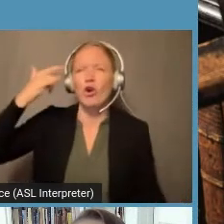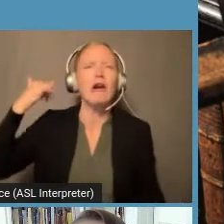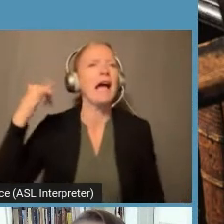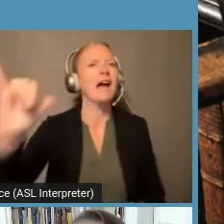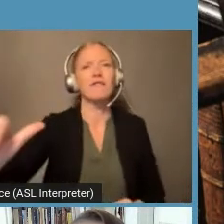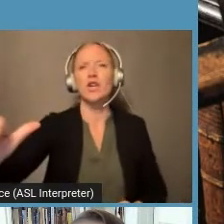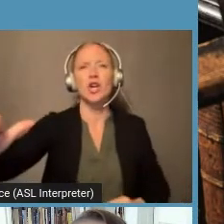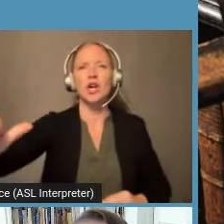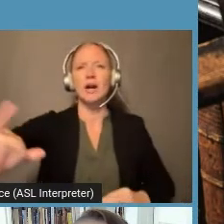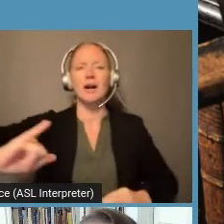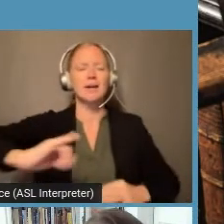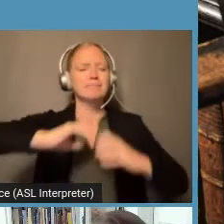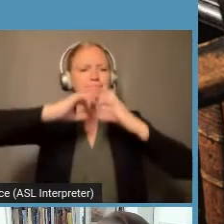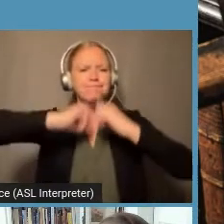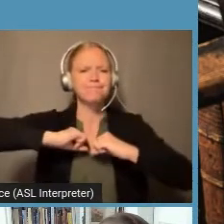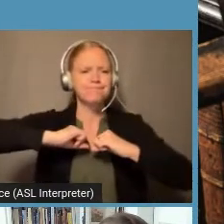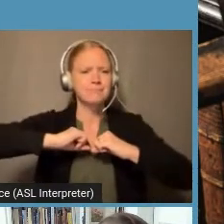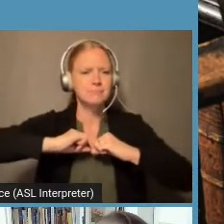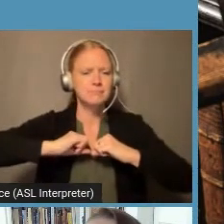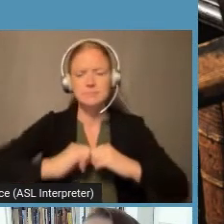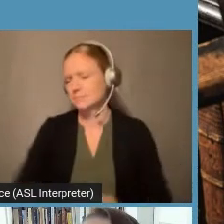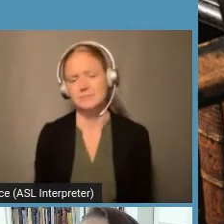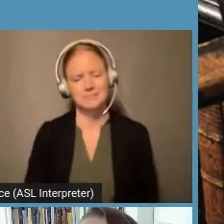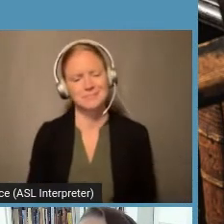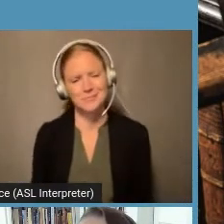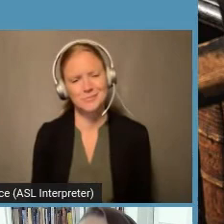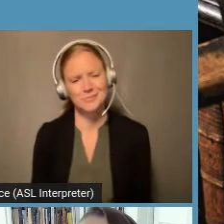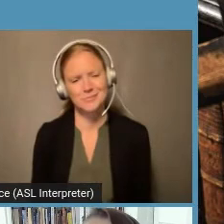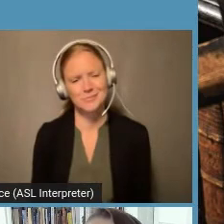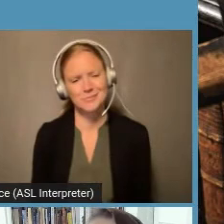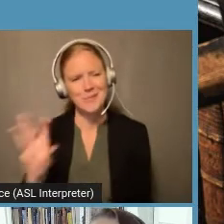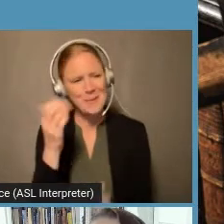people simply do not expect that. And